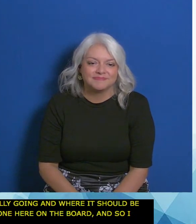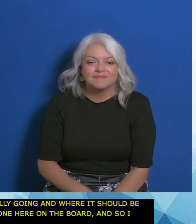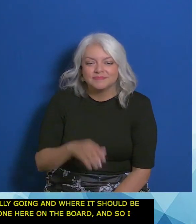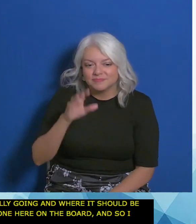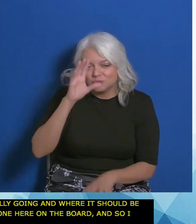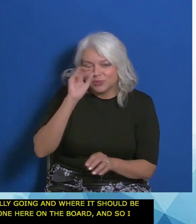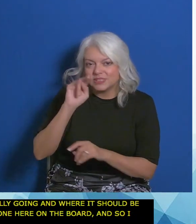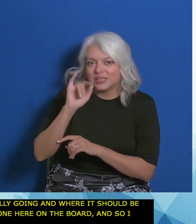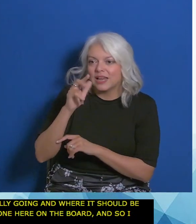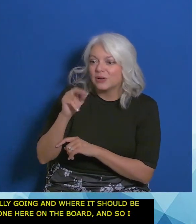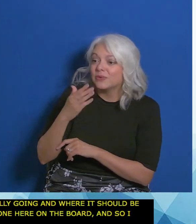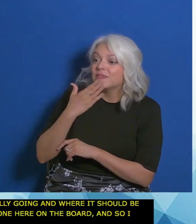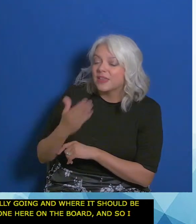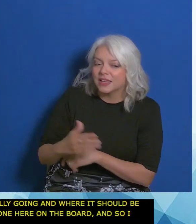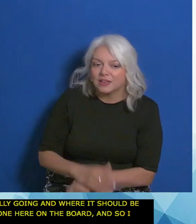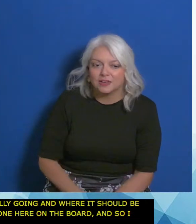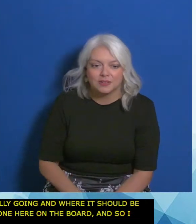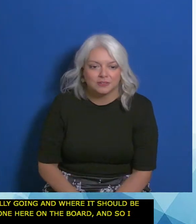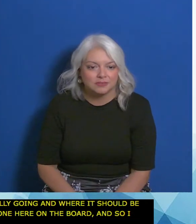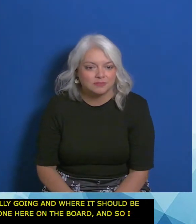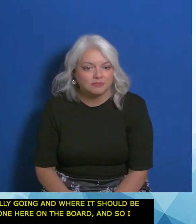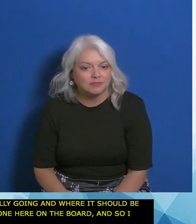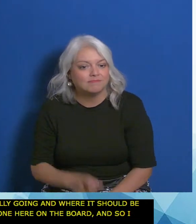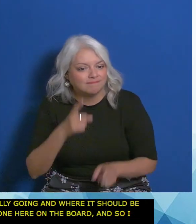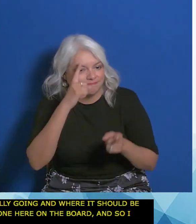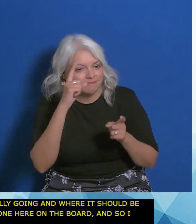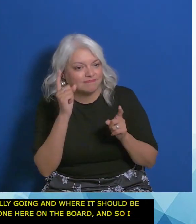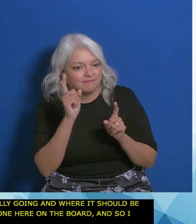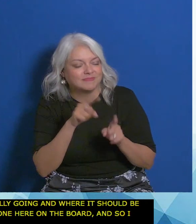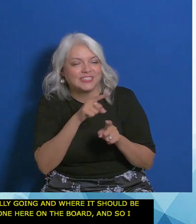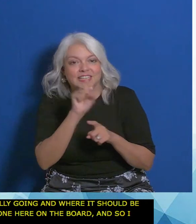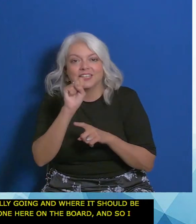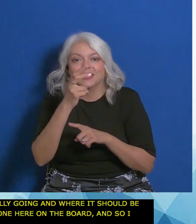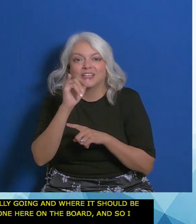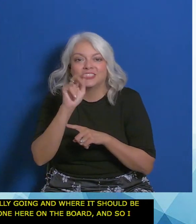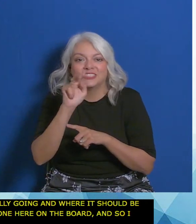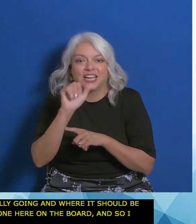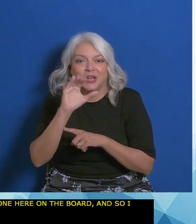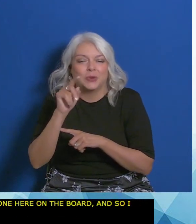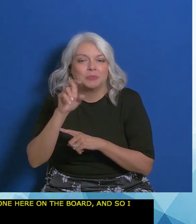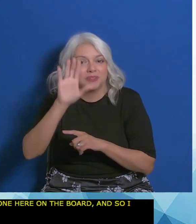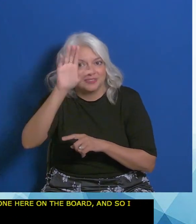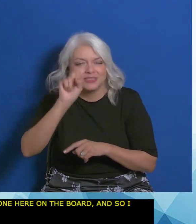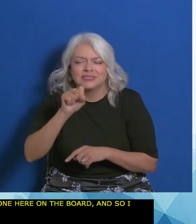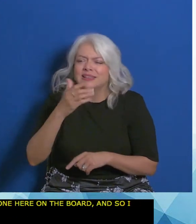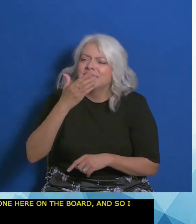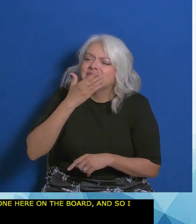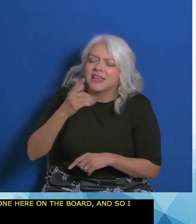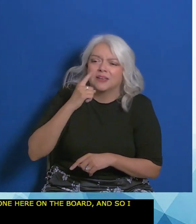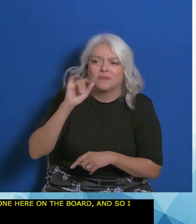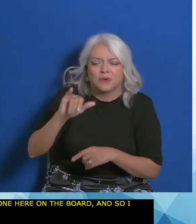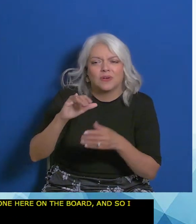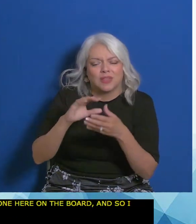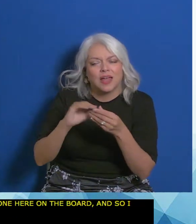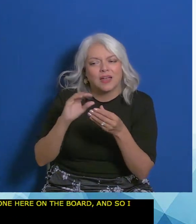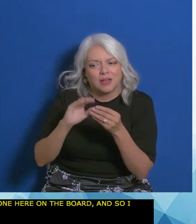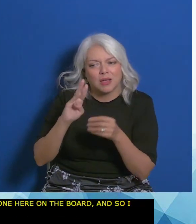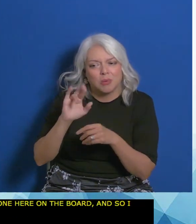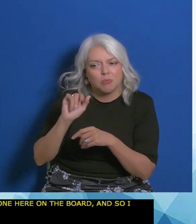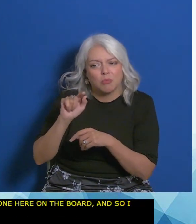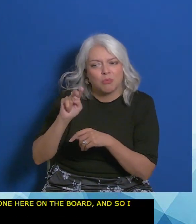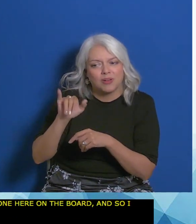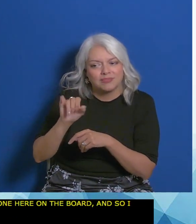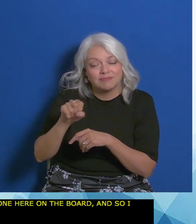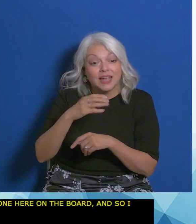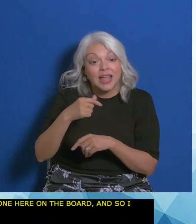Thank you. Thank you, Britt. I would agree with that. I'm sorry, this is Assistant Superintendent Cooper. Thank you for that, Brittany. I also did want